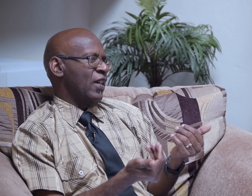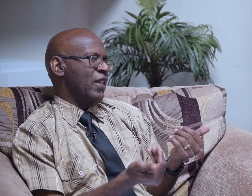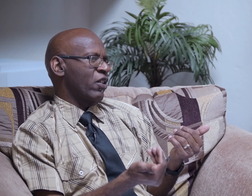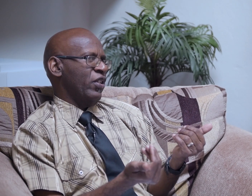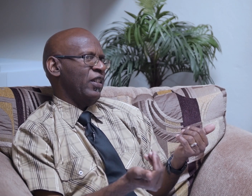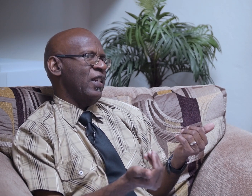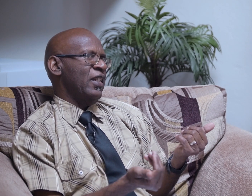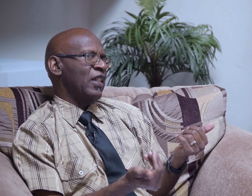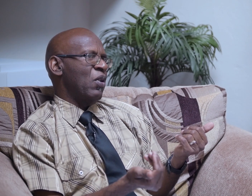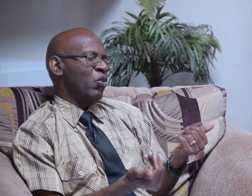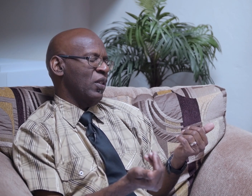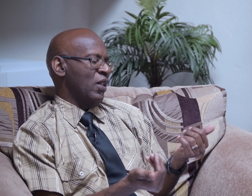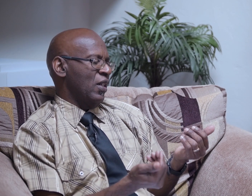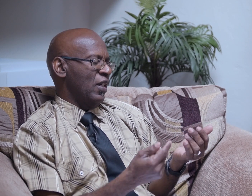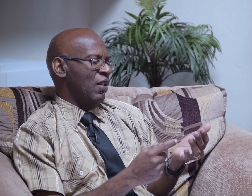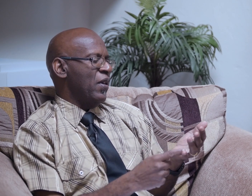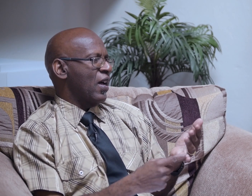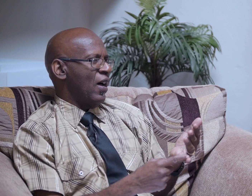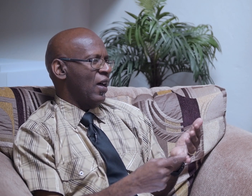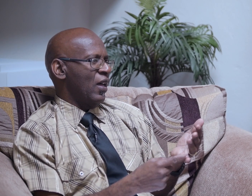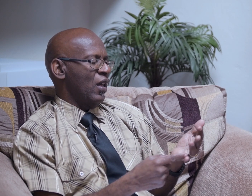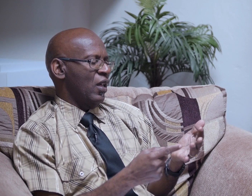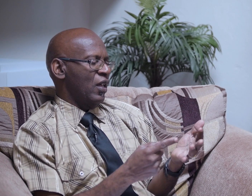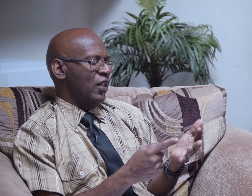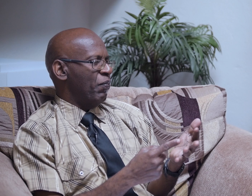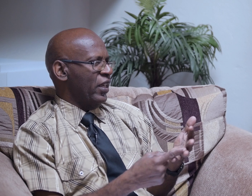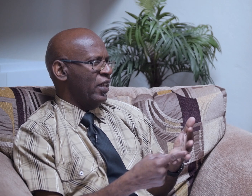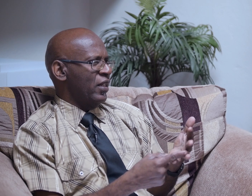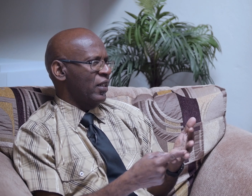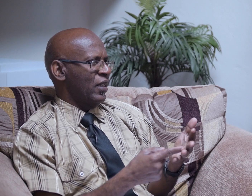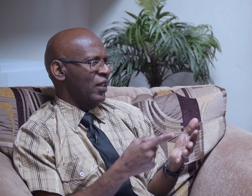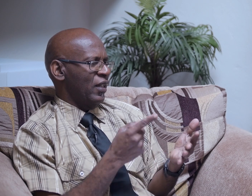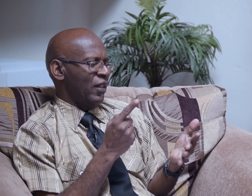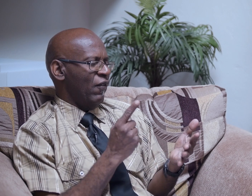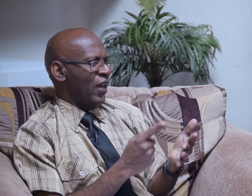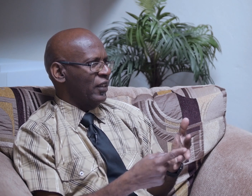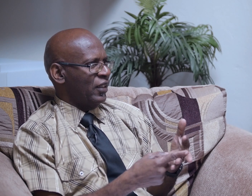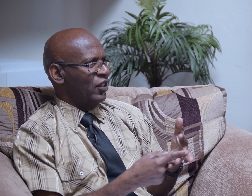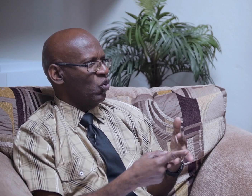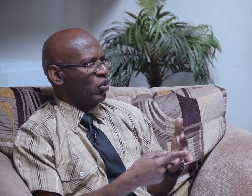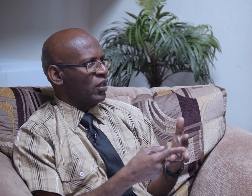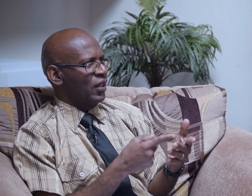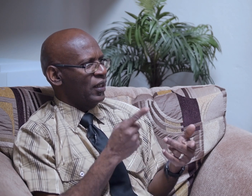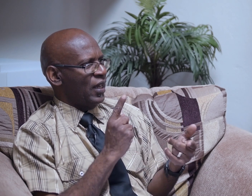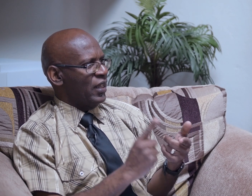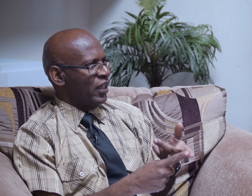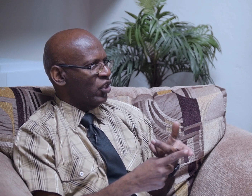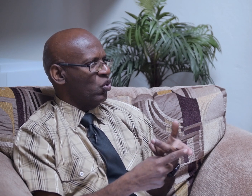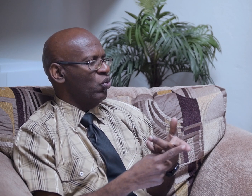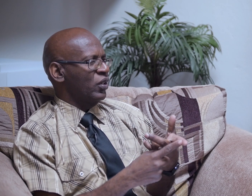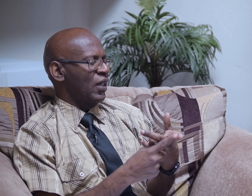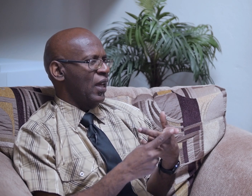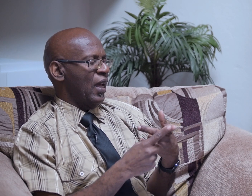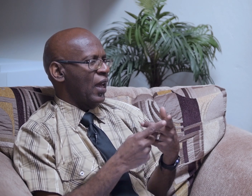away thinking that Christianity is about the big car, the plane, the fancy suit, the